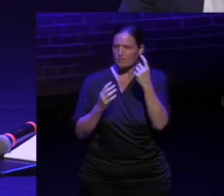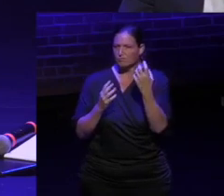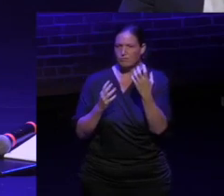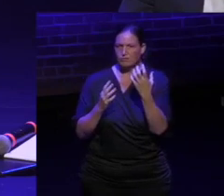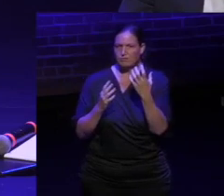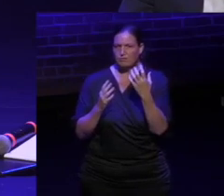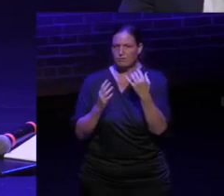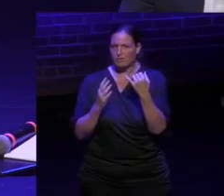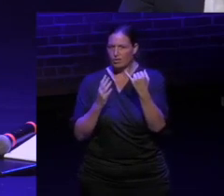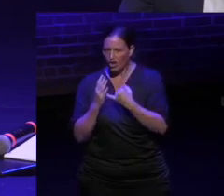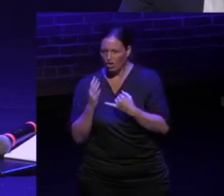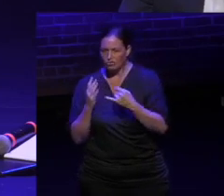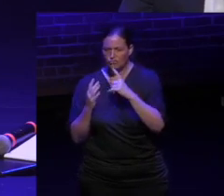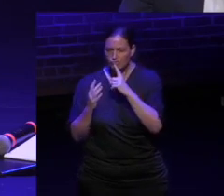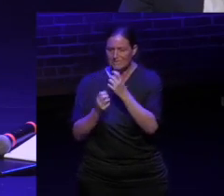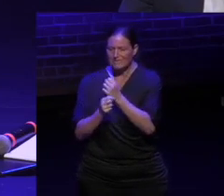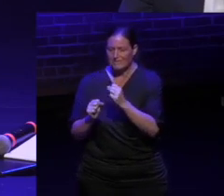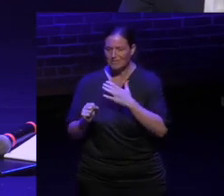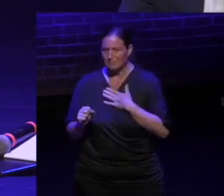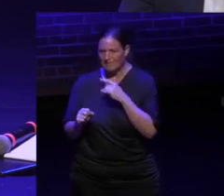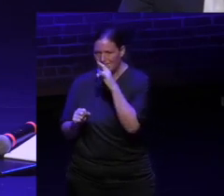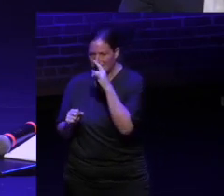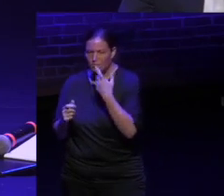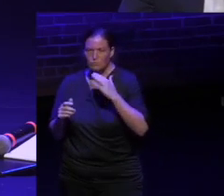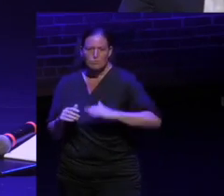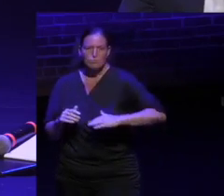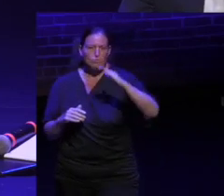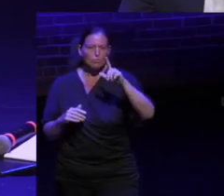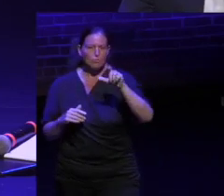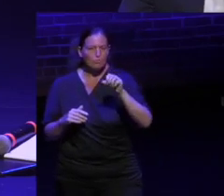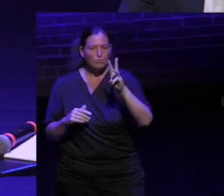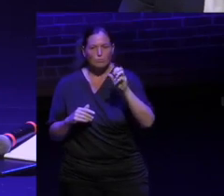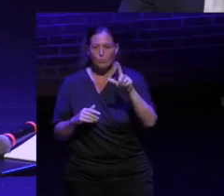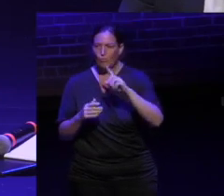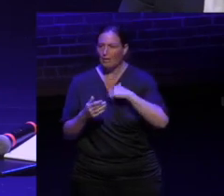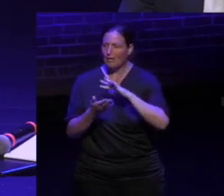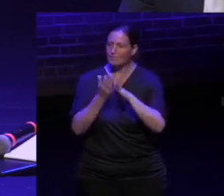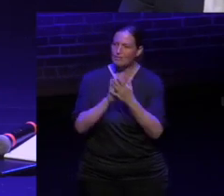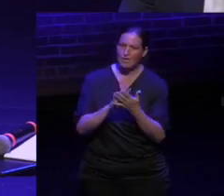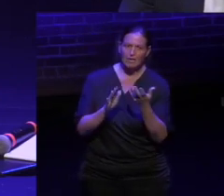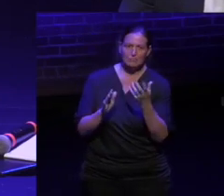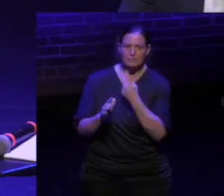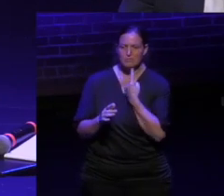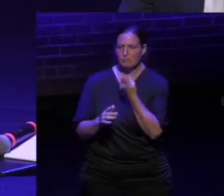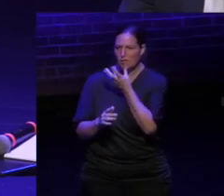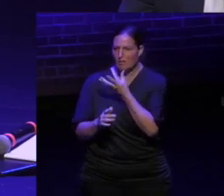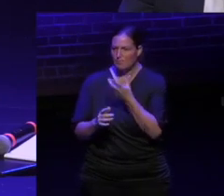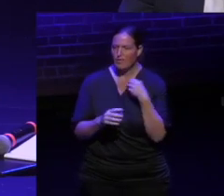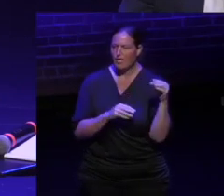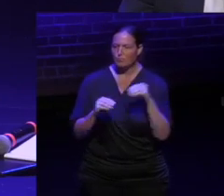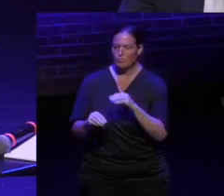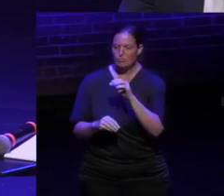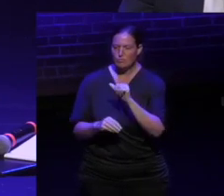my child. Because we were growing up in the city of Lowell. When I became a single mom, I moved to Acton. And all of a